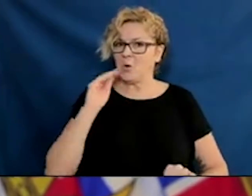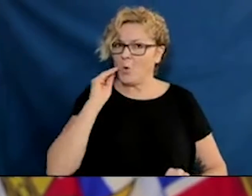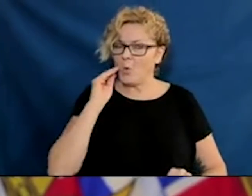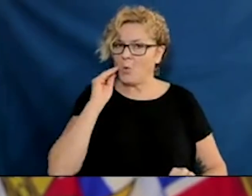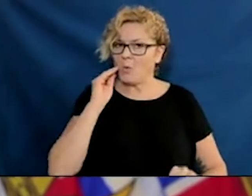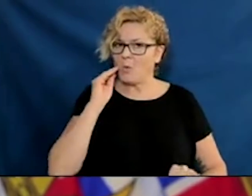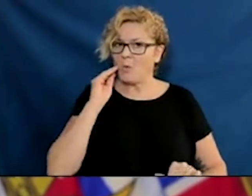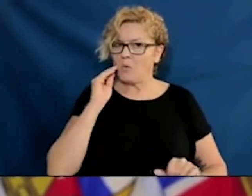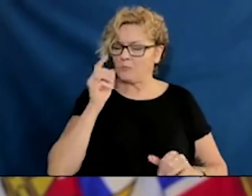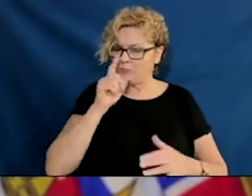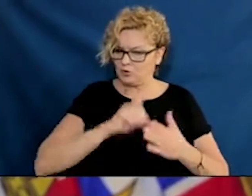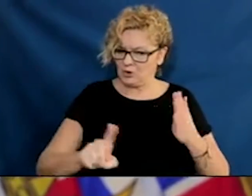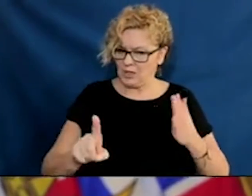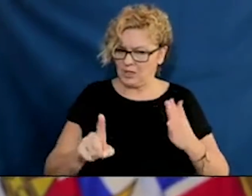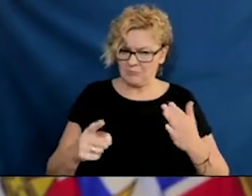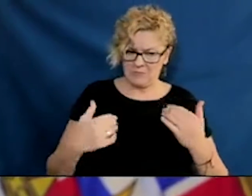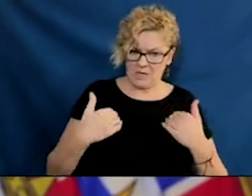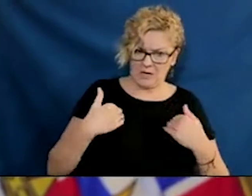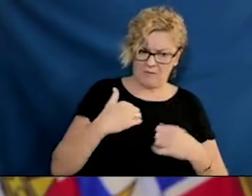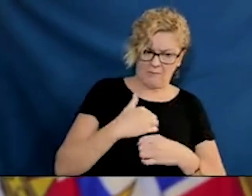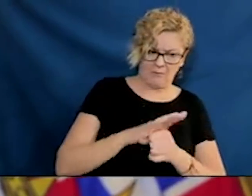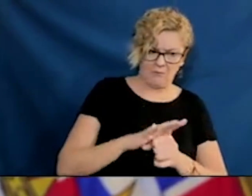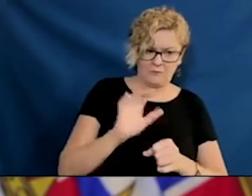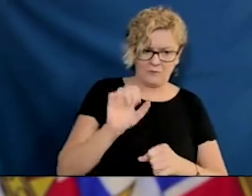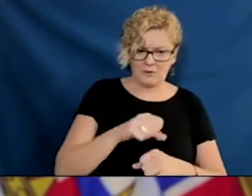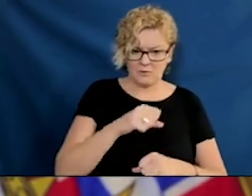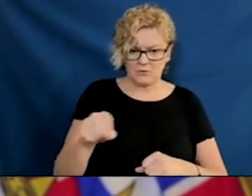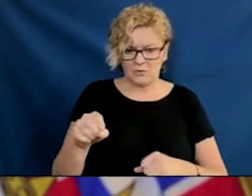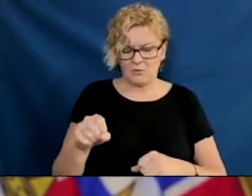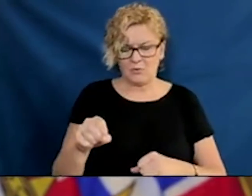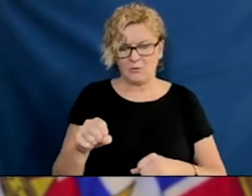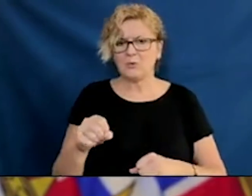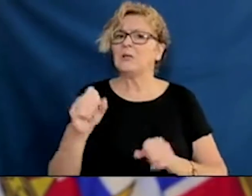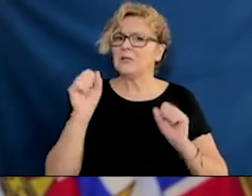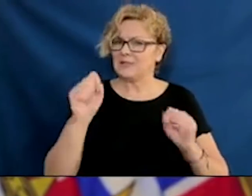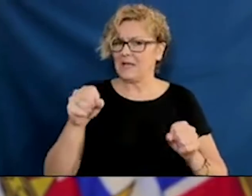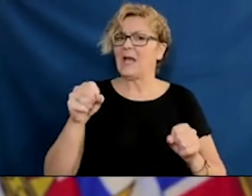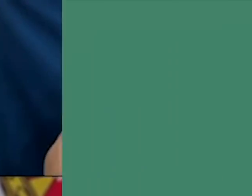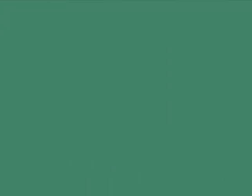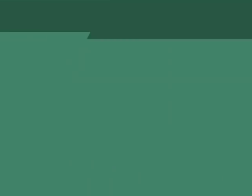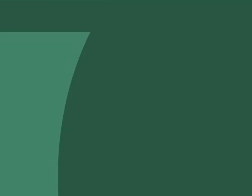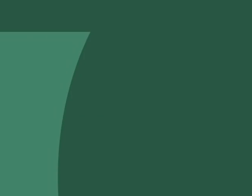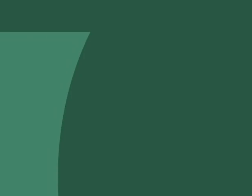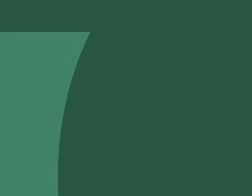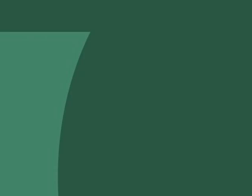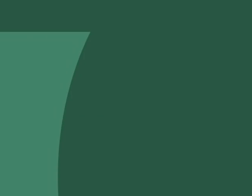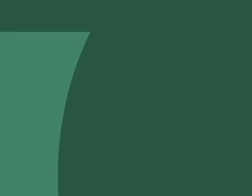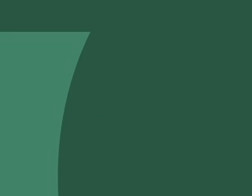ahead, but we need to remember to be kind, to be calm, and to be safe